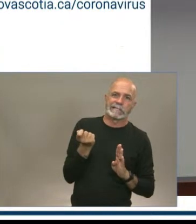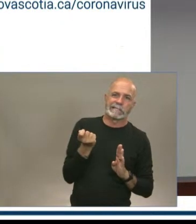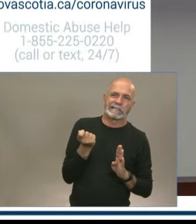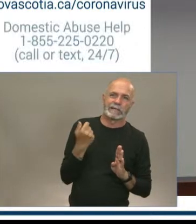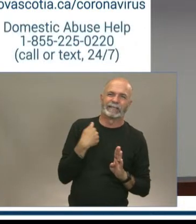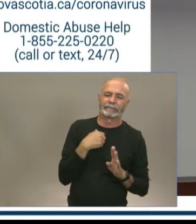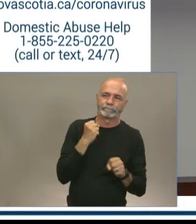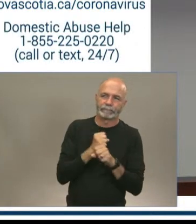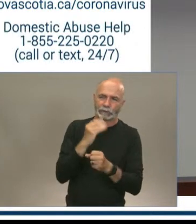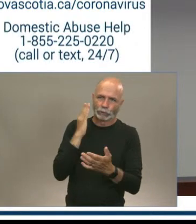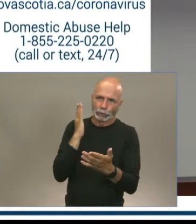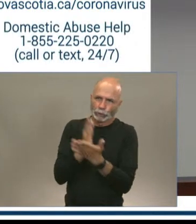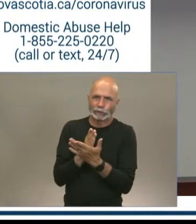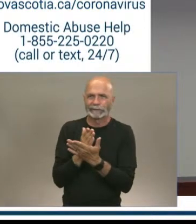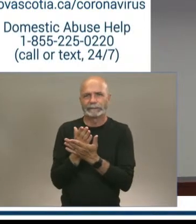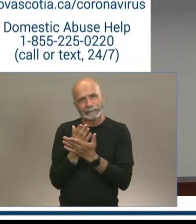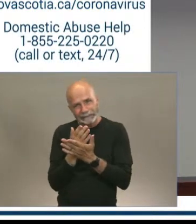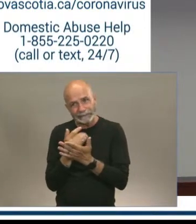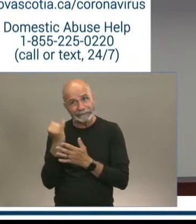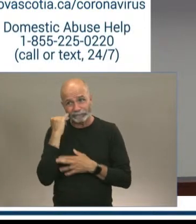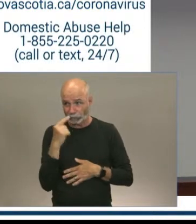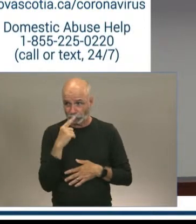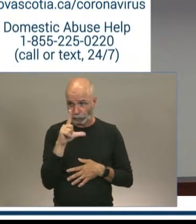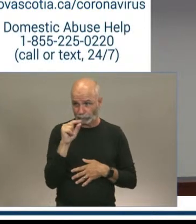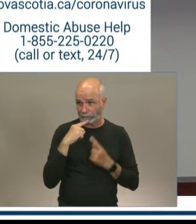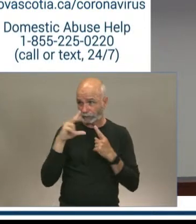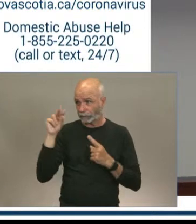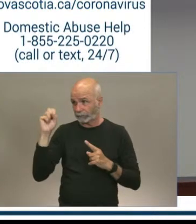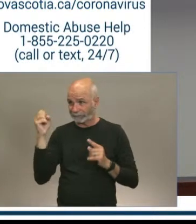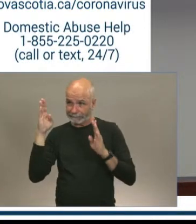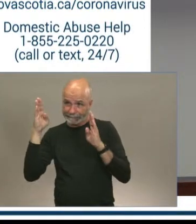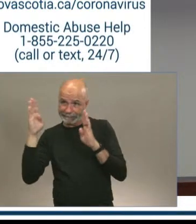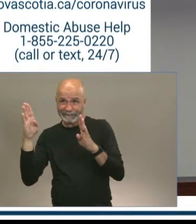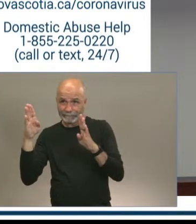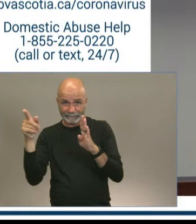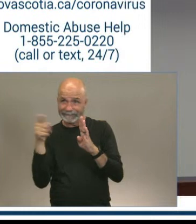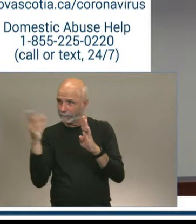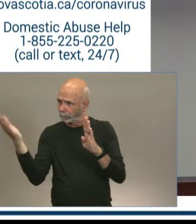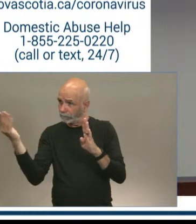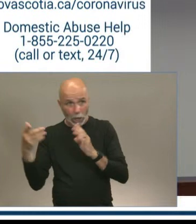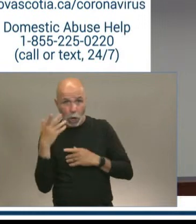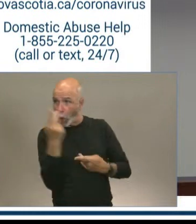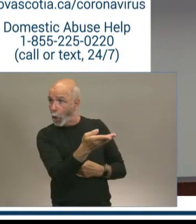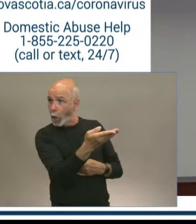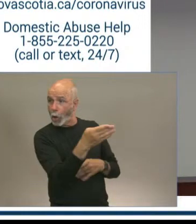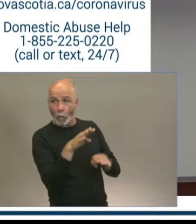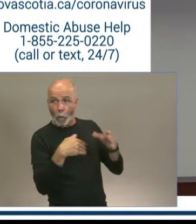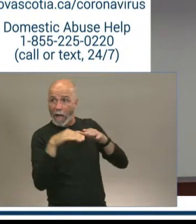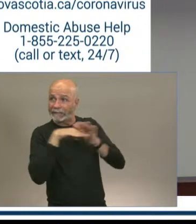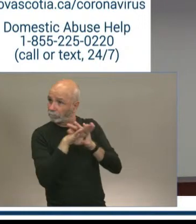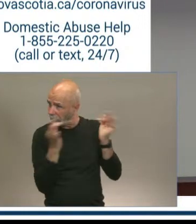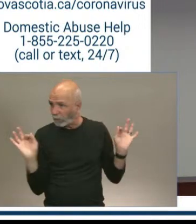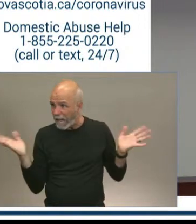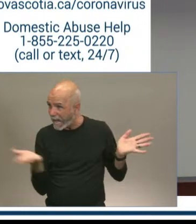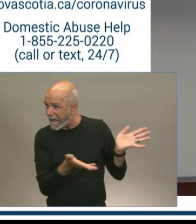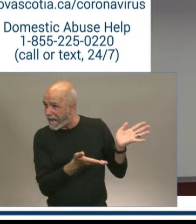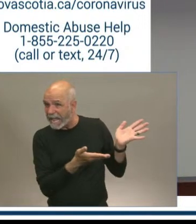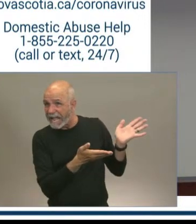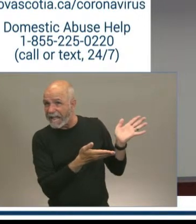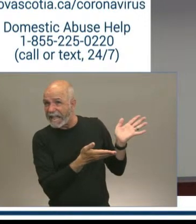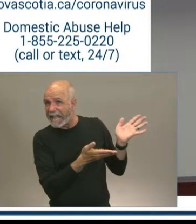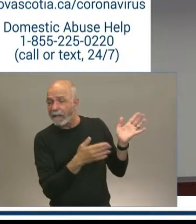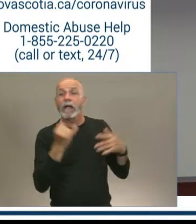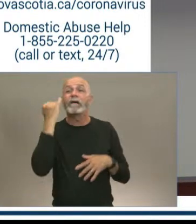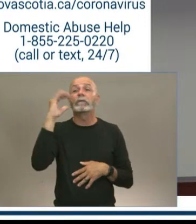we have for the 20 to 30-year-olds, and walking is one way we make it easier for them. We're working with employers around vaccinating